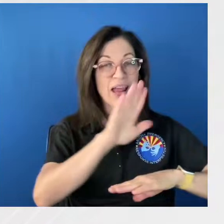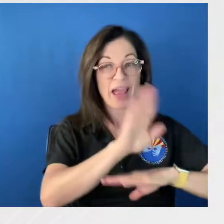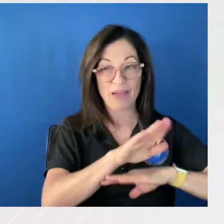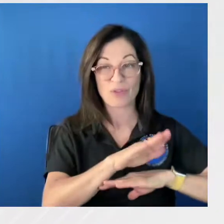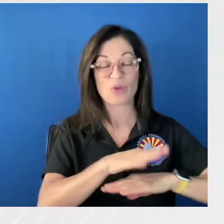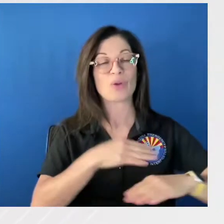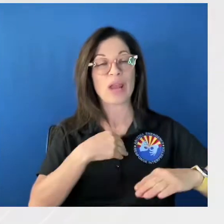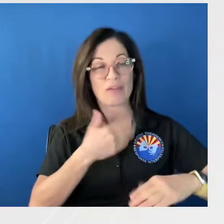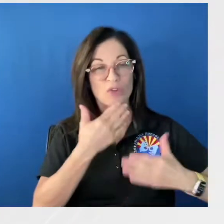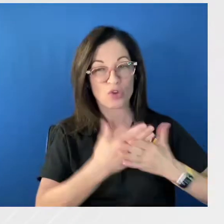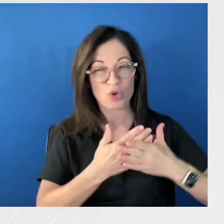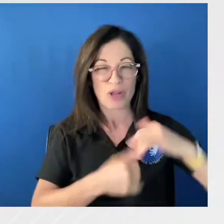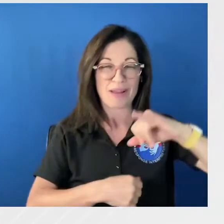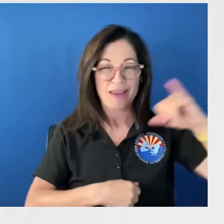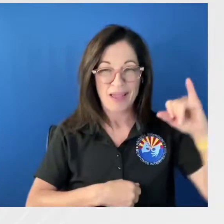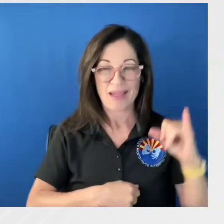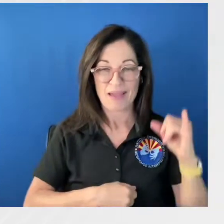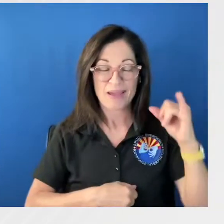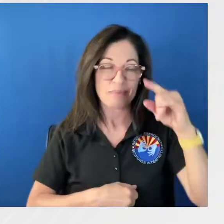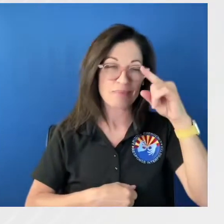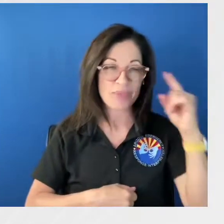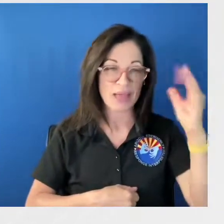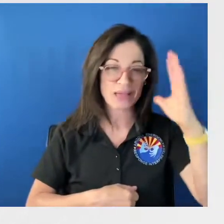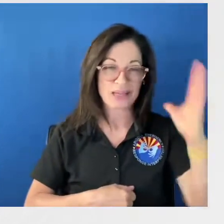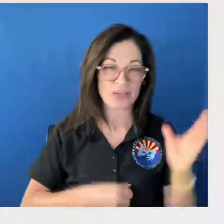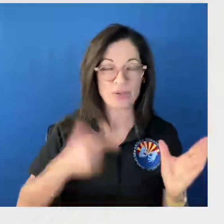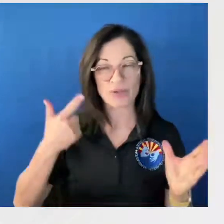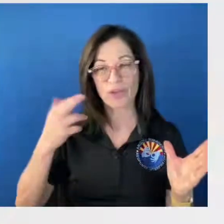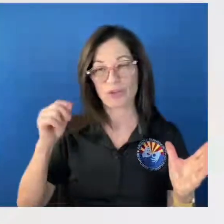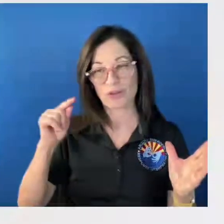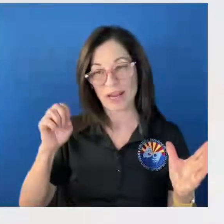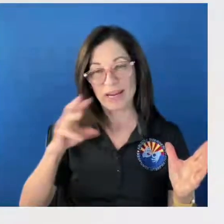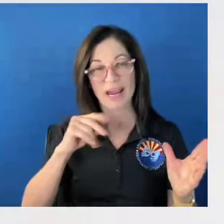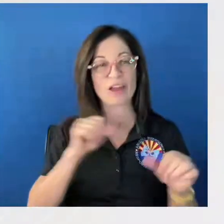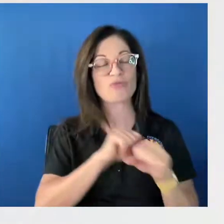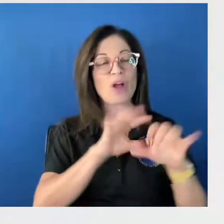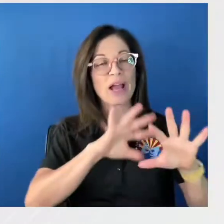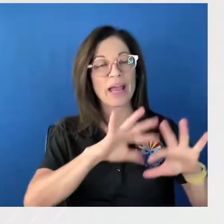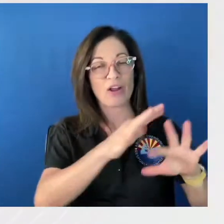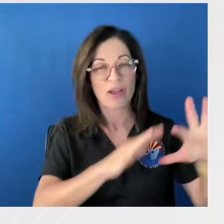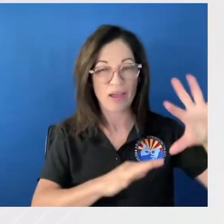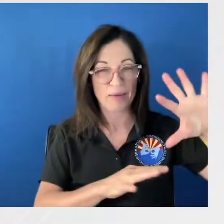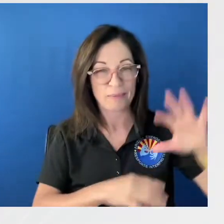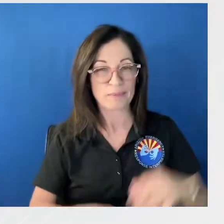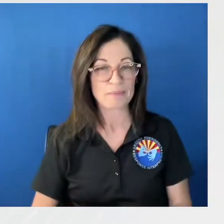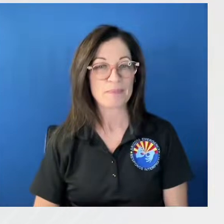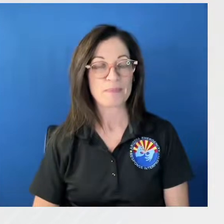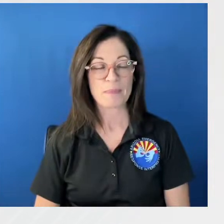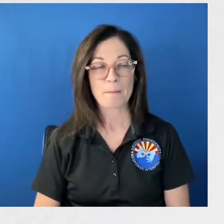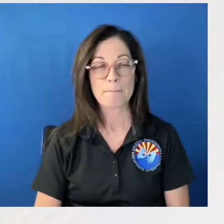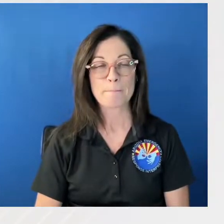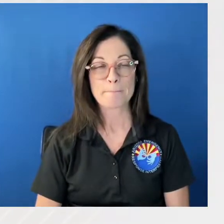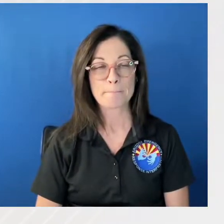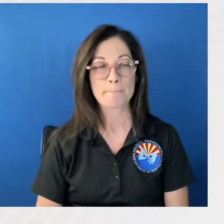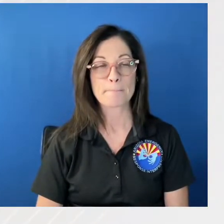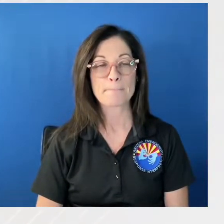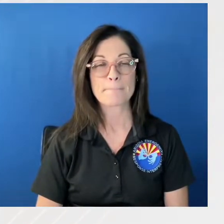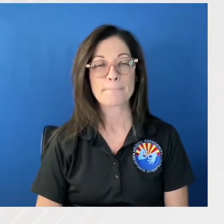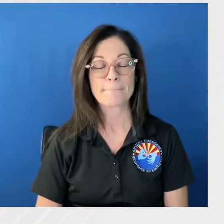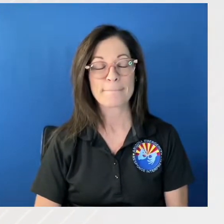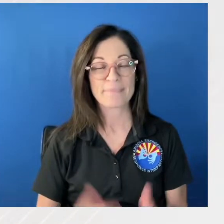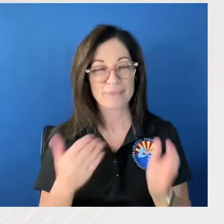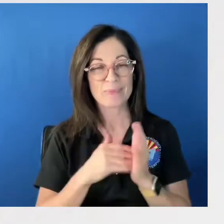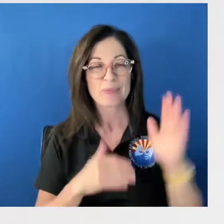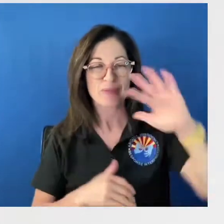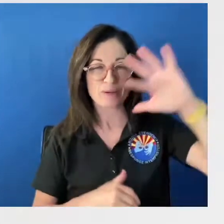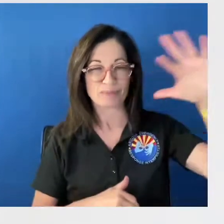all the way back up here into the granite and into the rocks. So As we move here, again, it's kind of the same